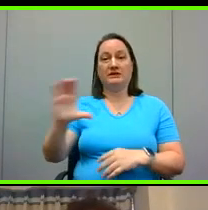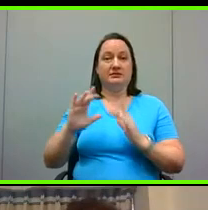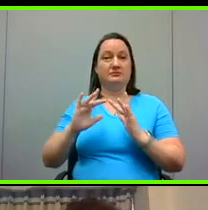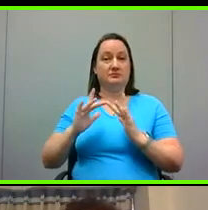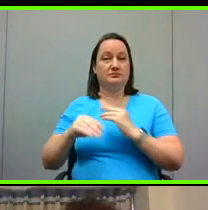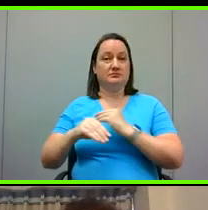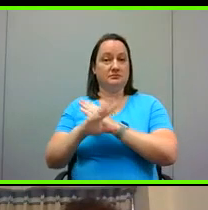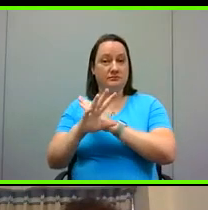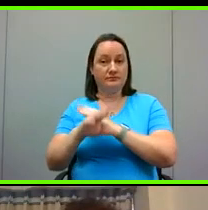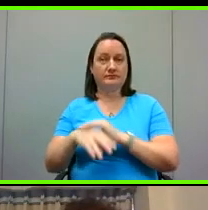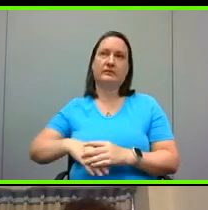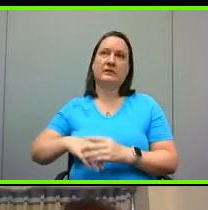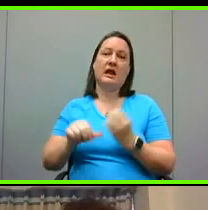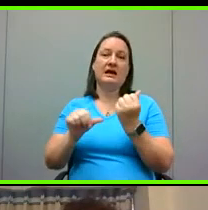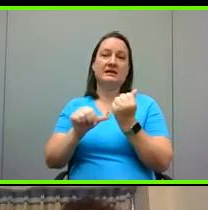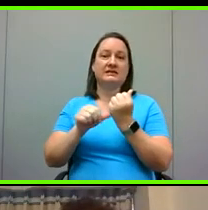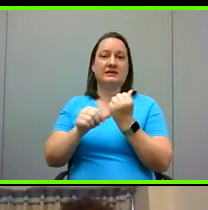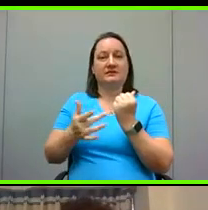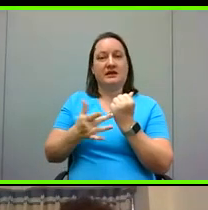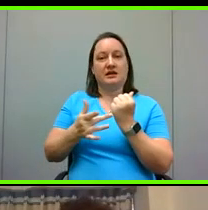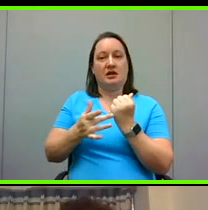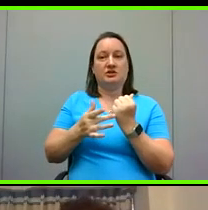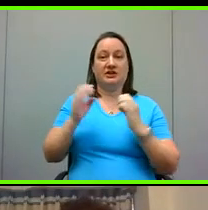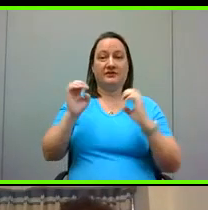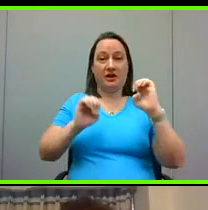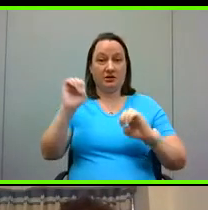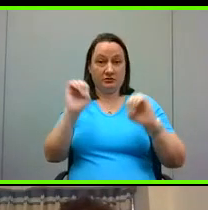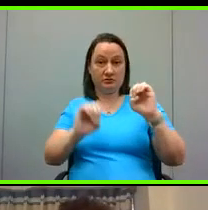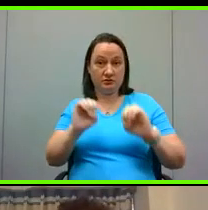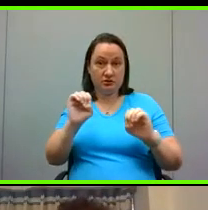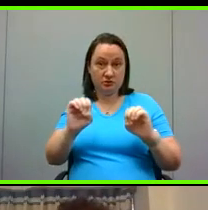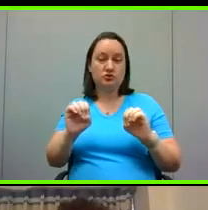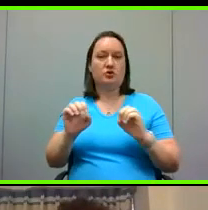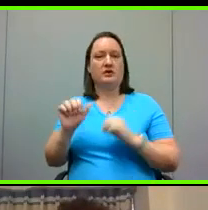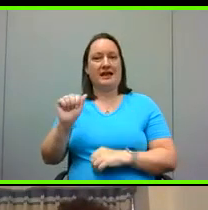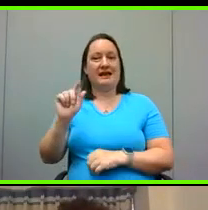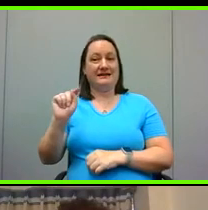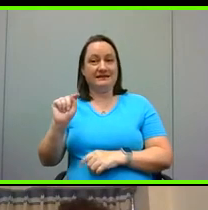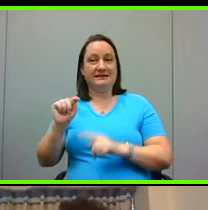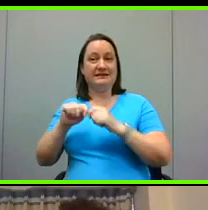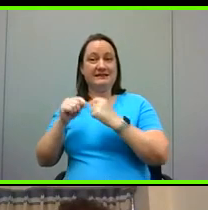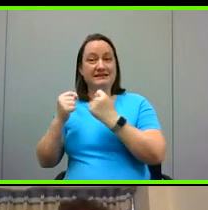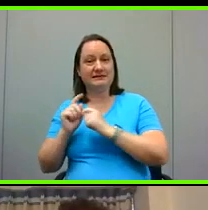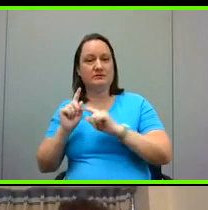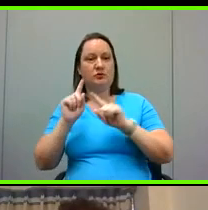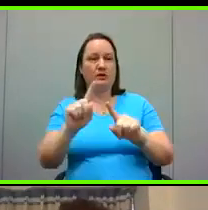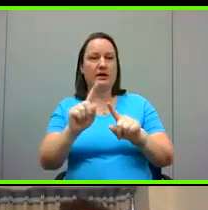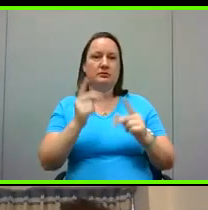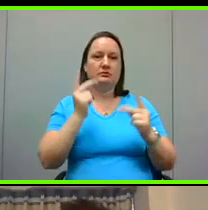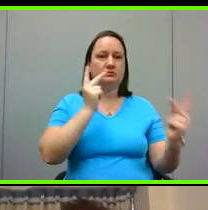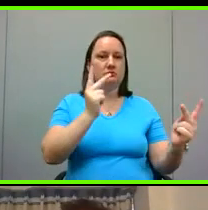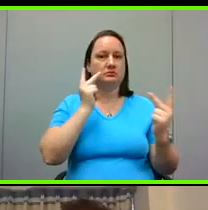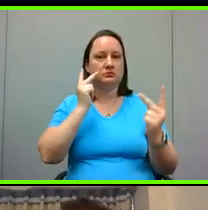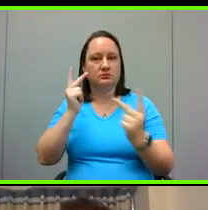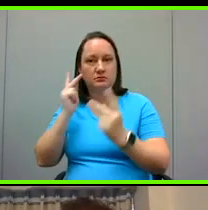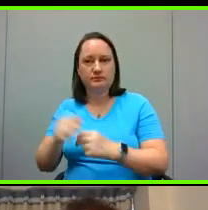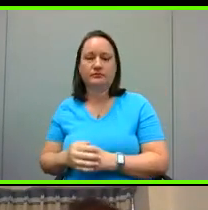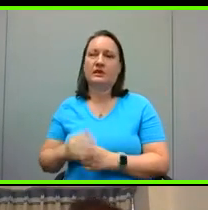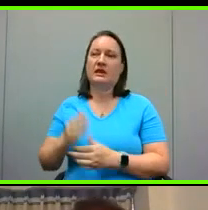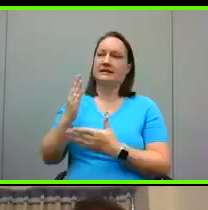assistive technology evaluation. So they work with our assistive technology team in the field, as well as those that are housed at